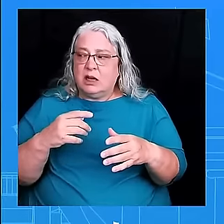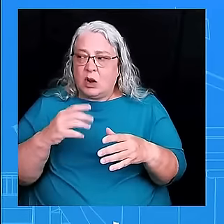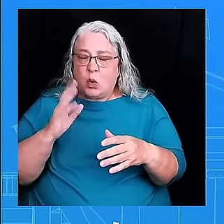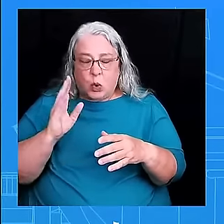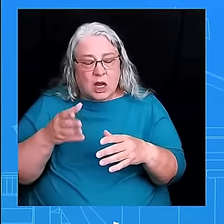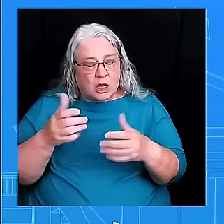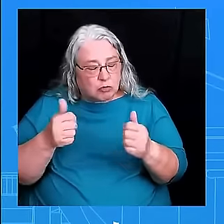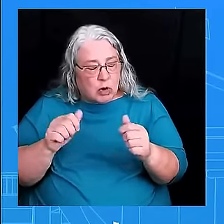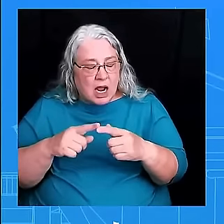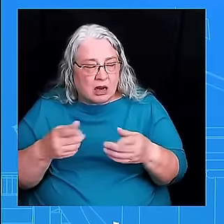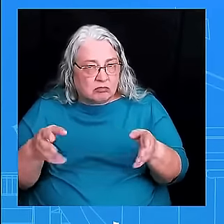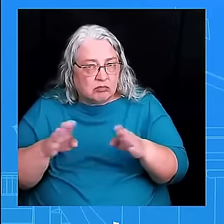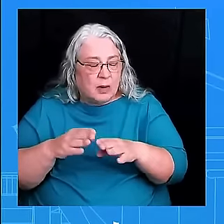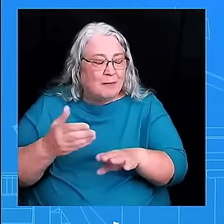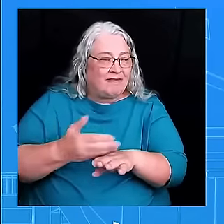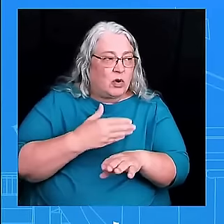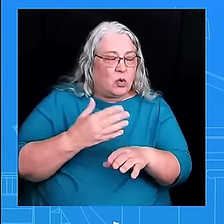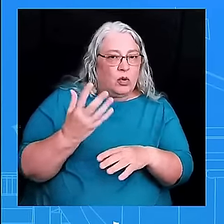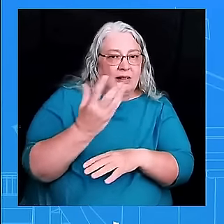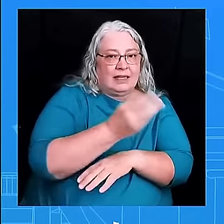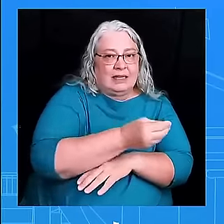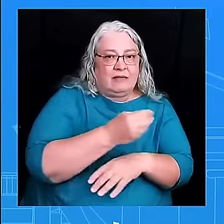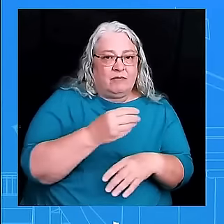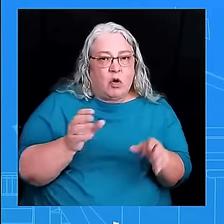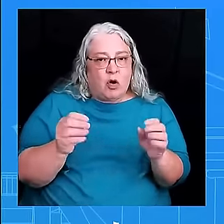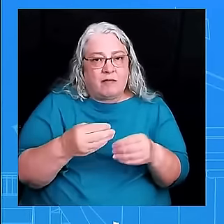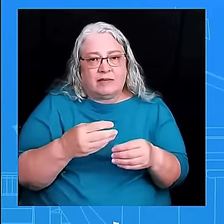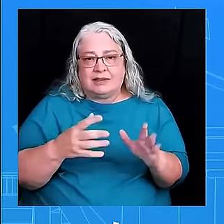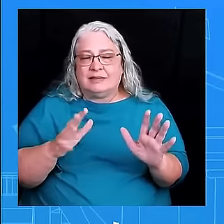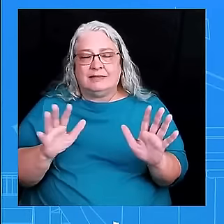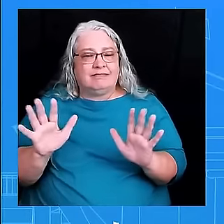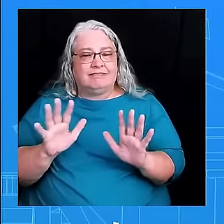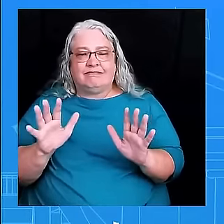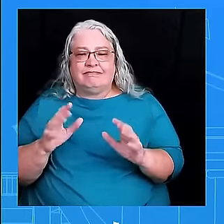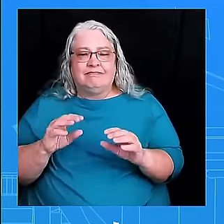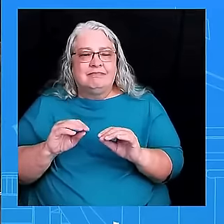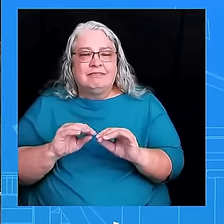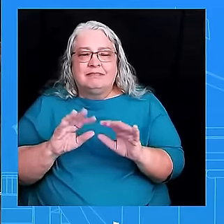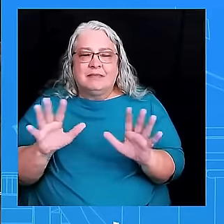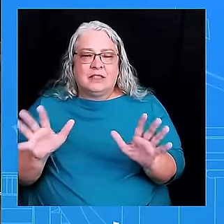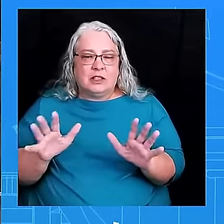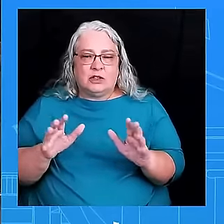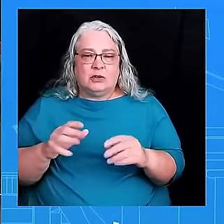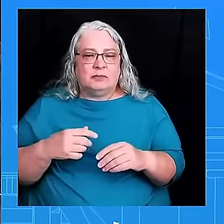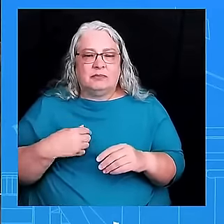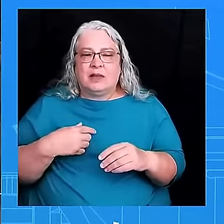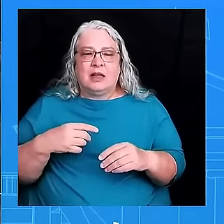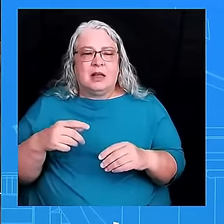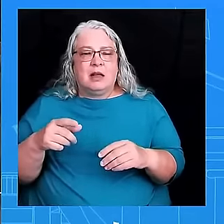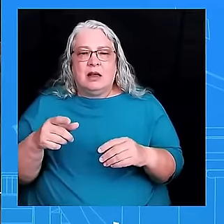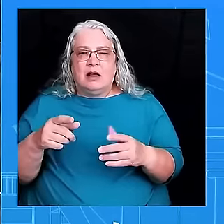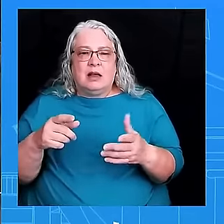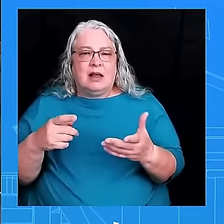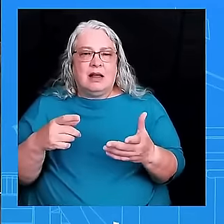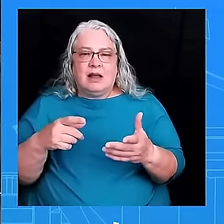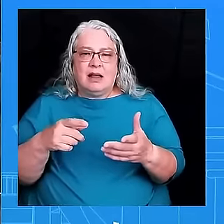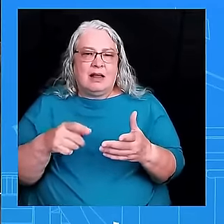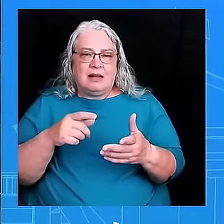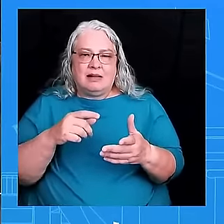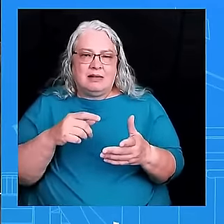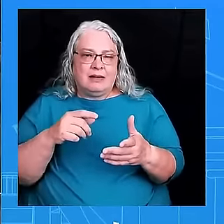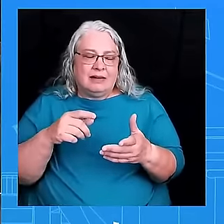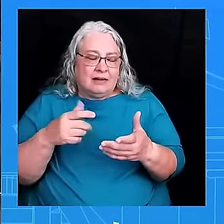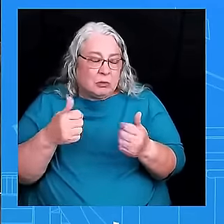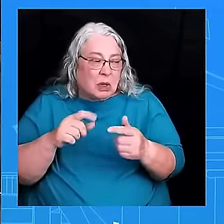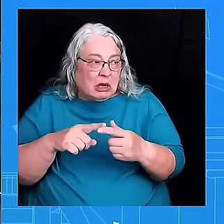to read out or preview at this time, but it is something that he's determined to get done. And does he have a message to some of the 9/11 families who wanted to see a full trial,